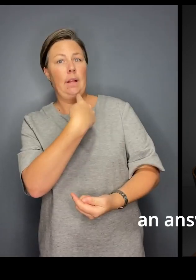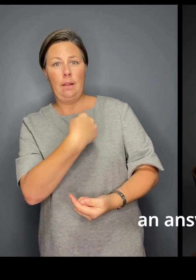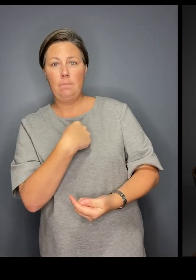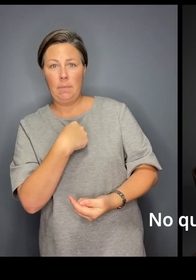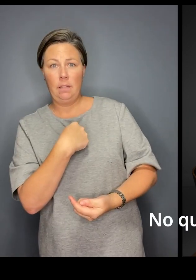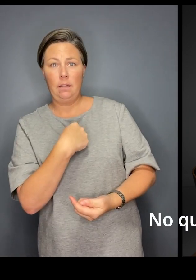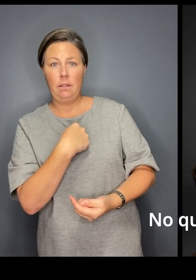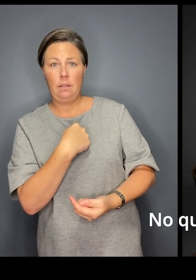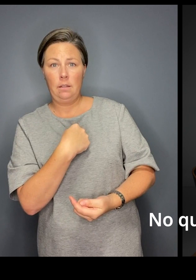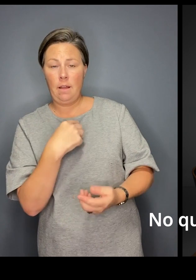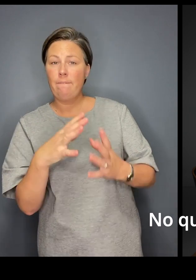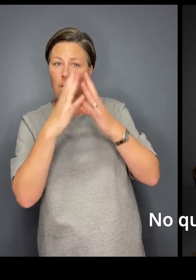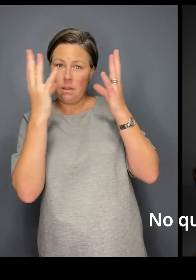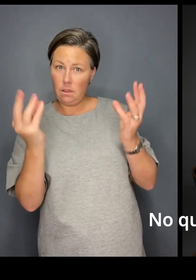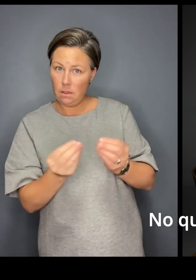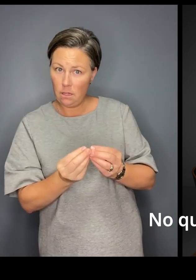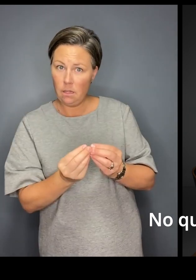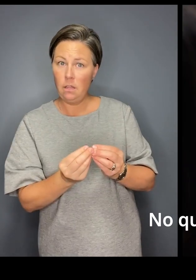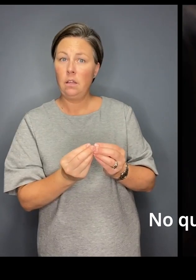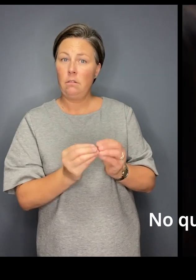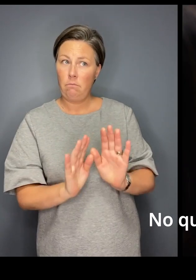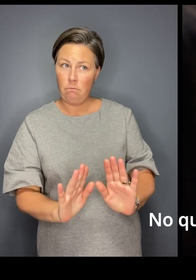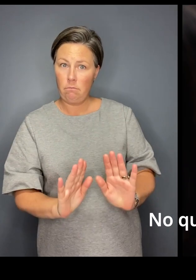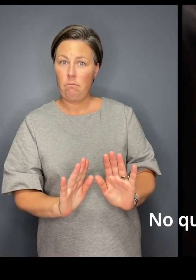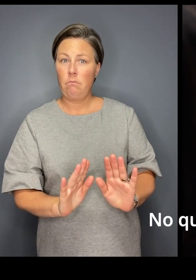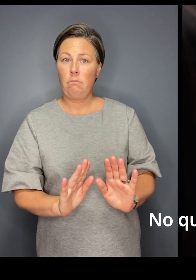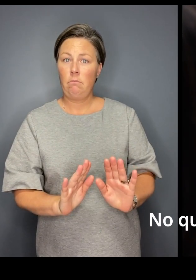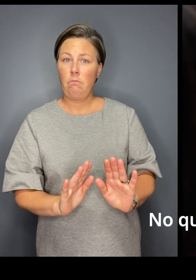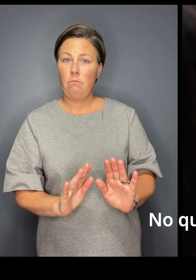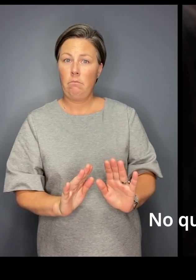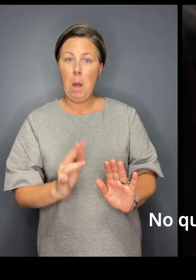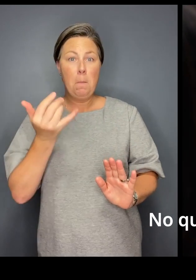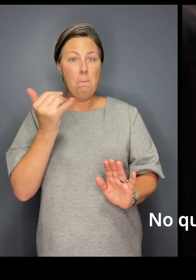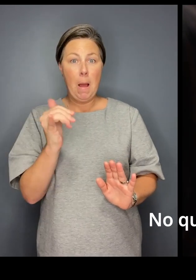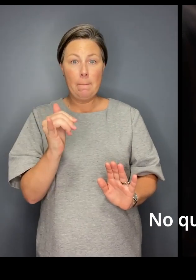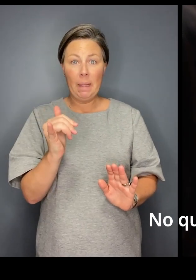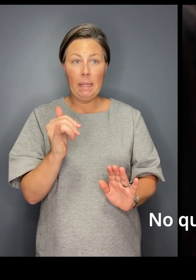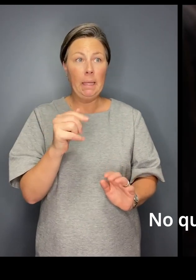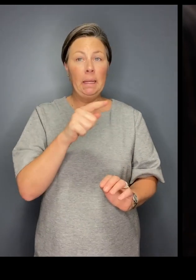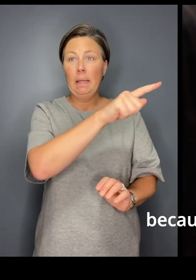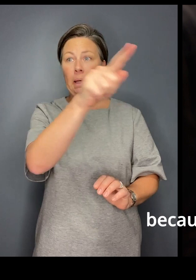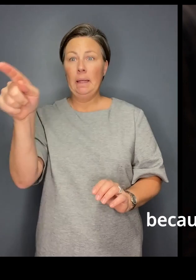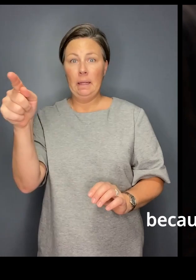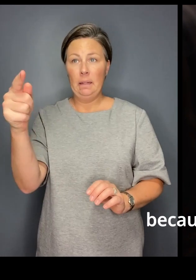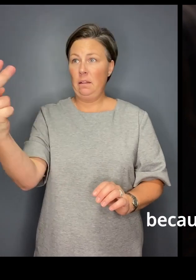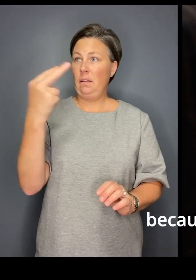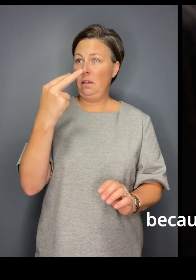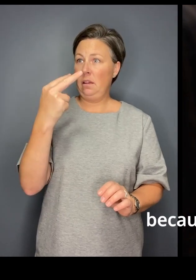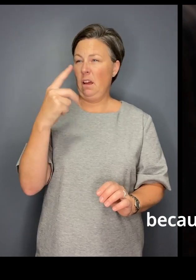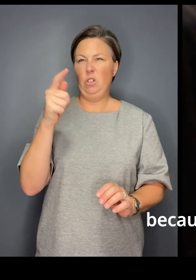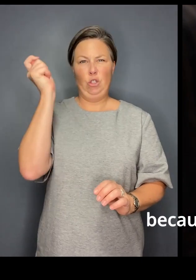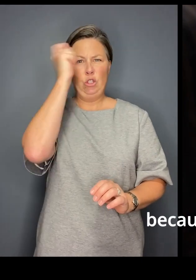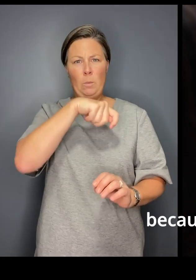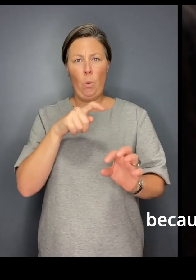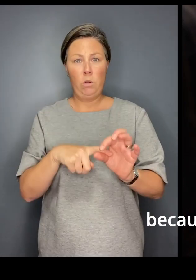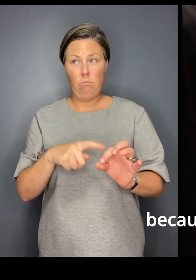with. No question is a stupid question, because this